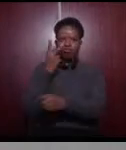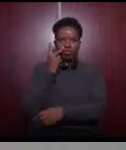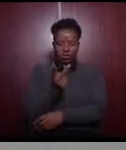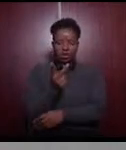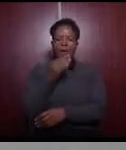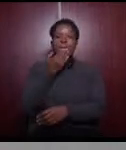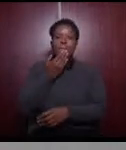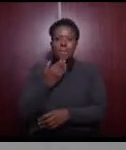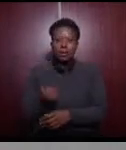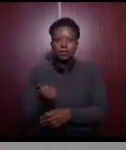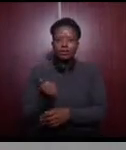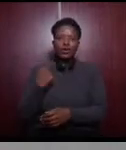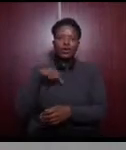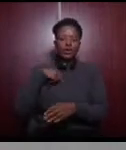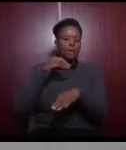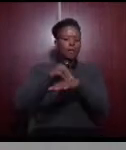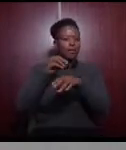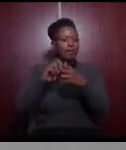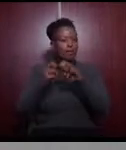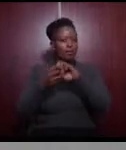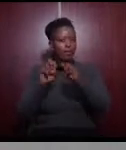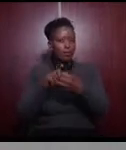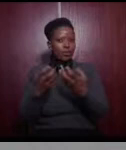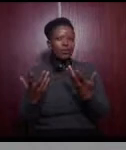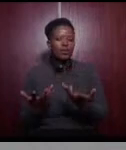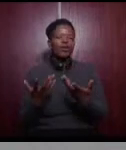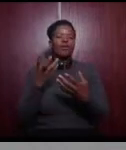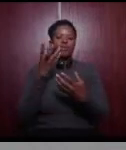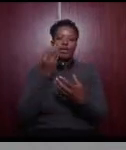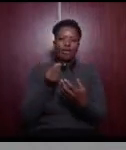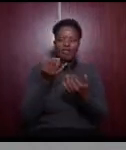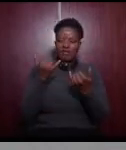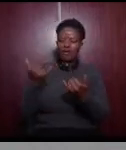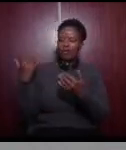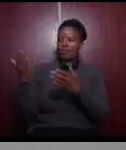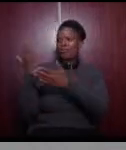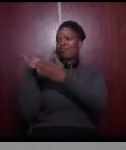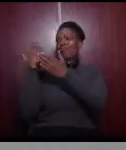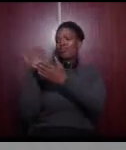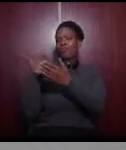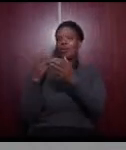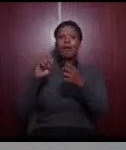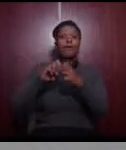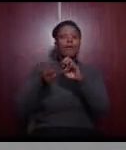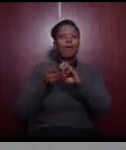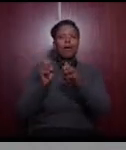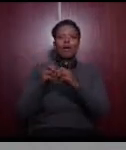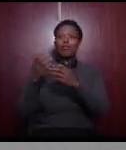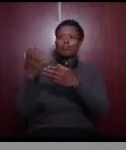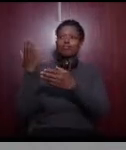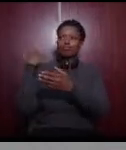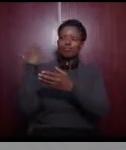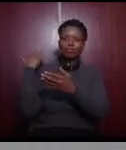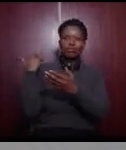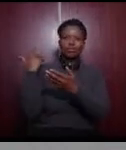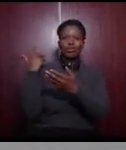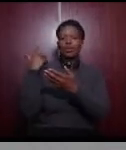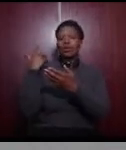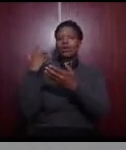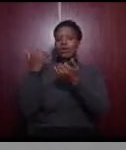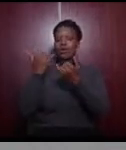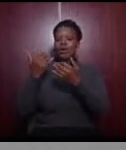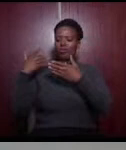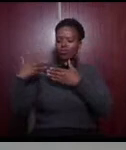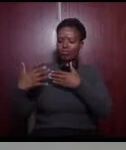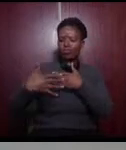na le mathata a different from arne re na lona khale kwa abo di refugee fund e leng gore